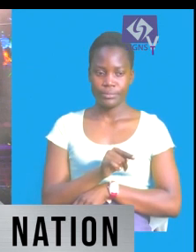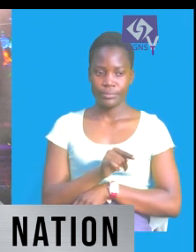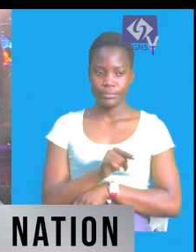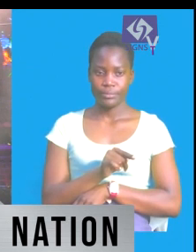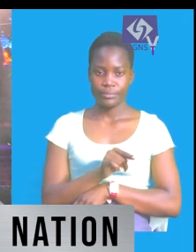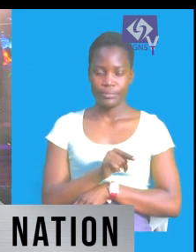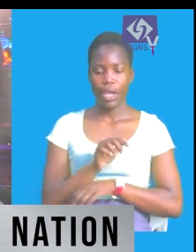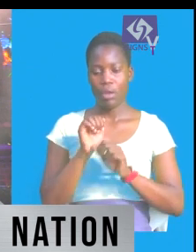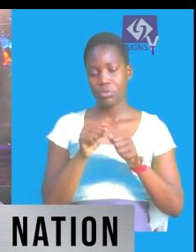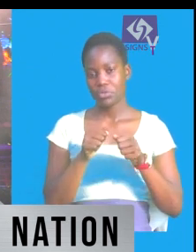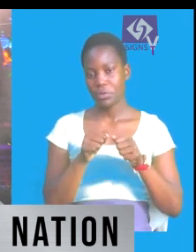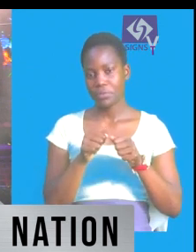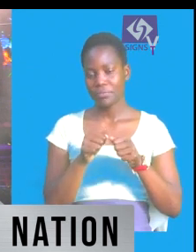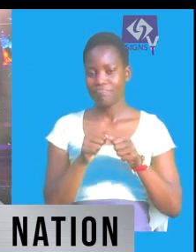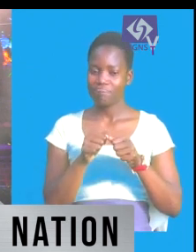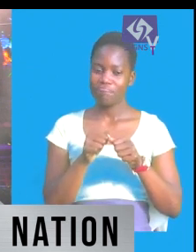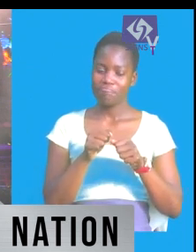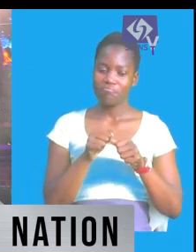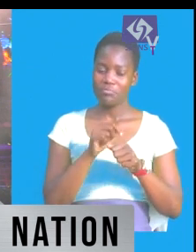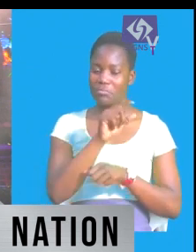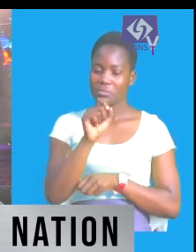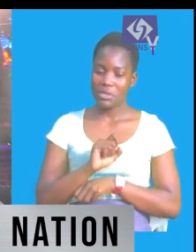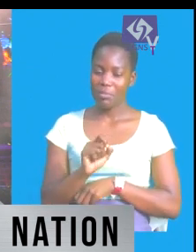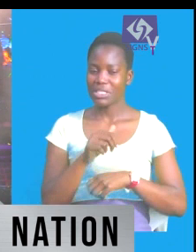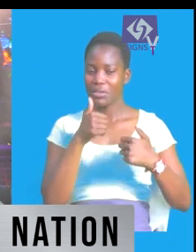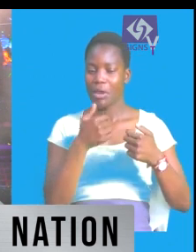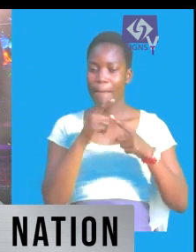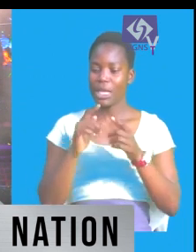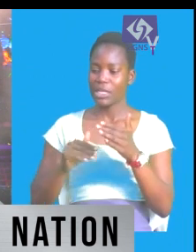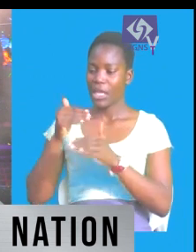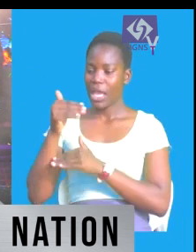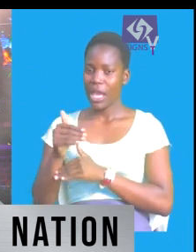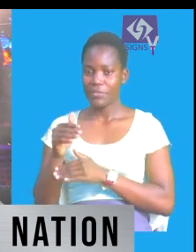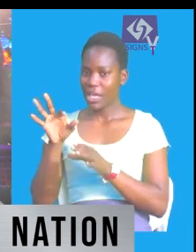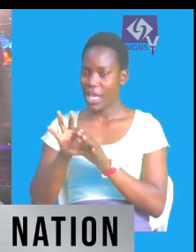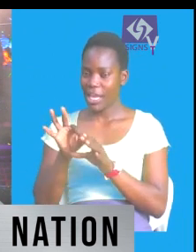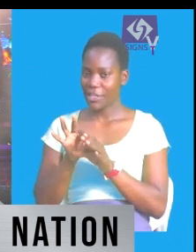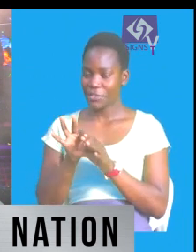I would have given him something. But now, after this election,